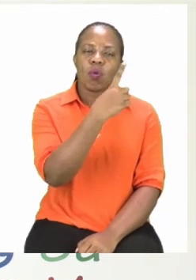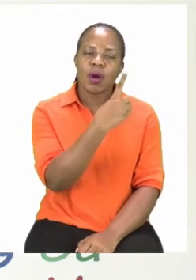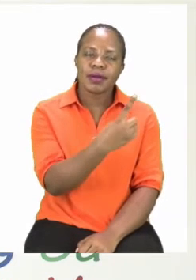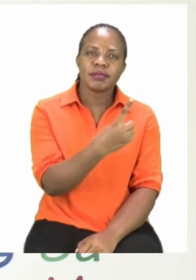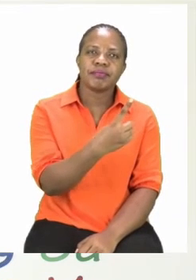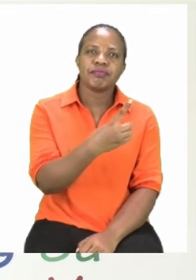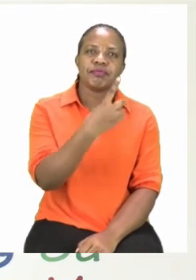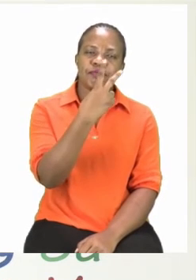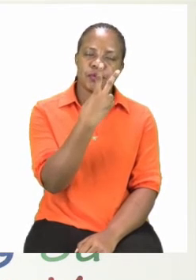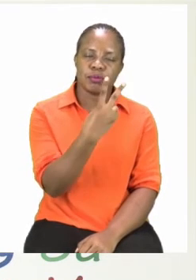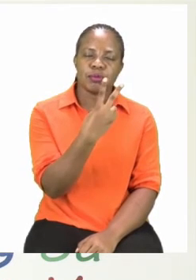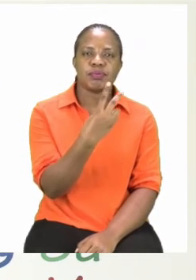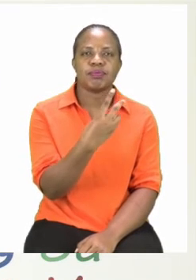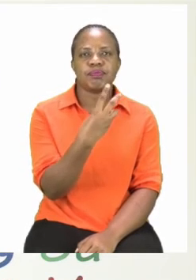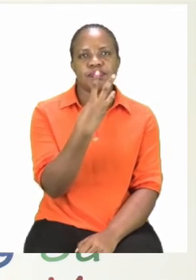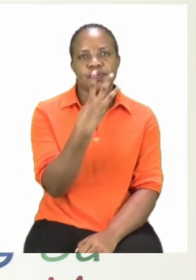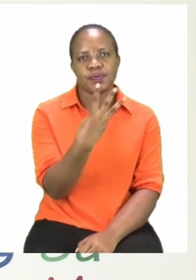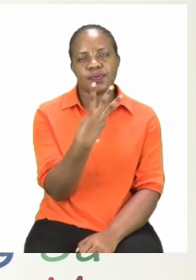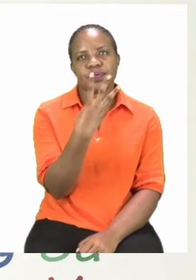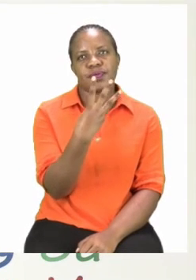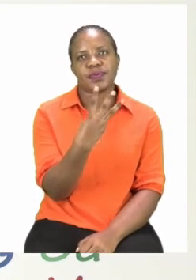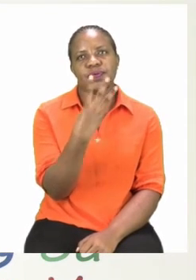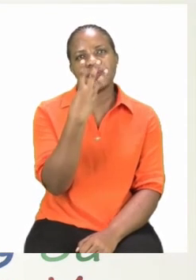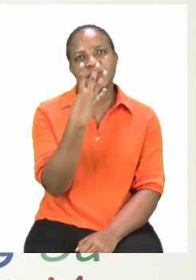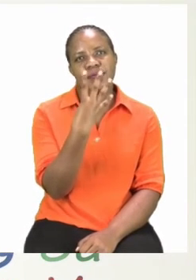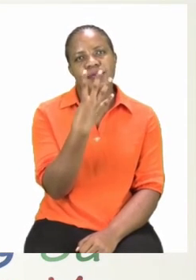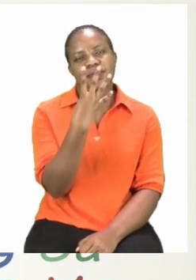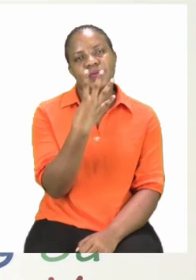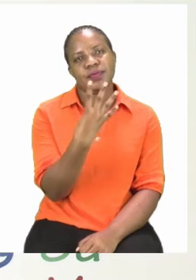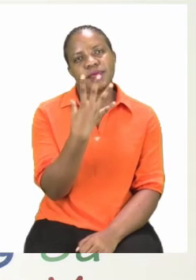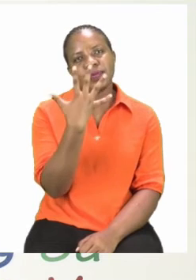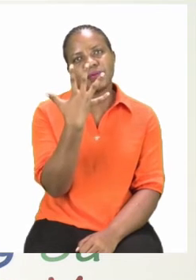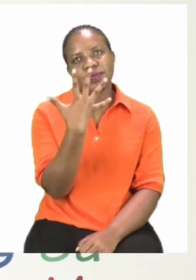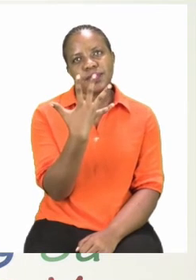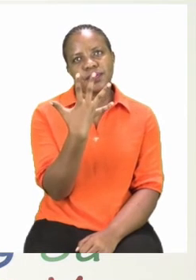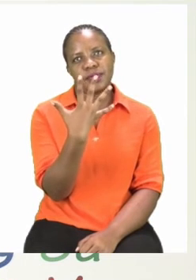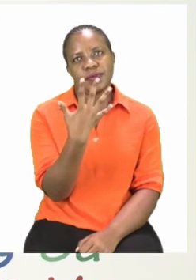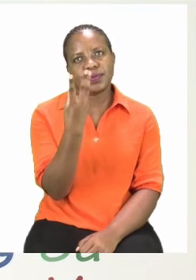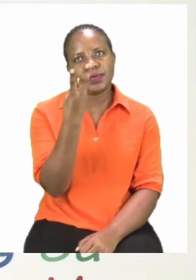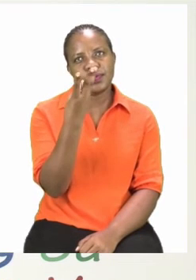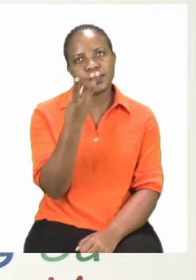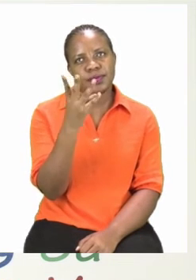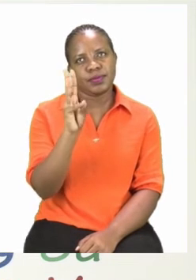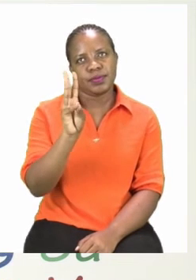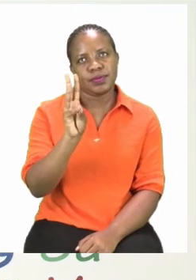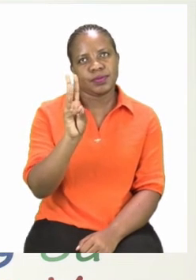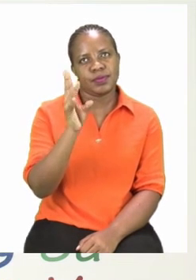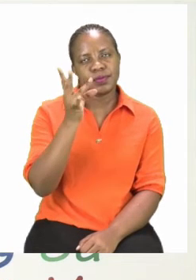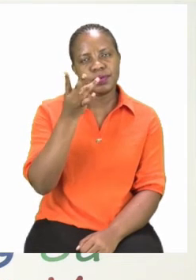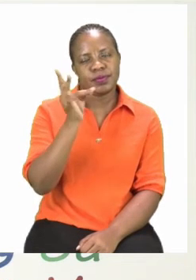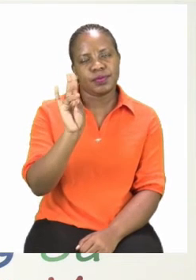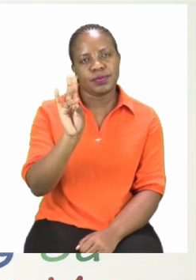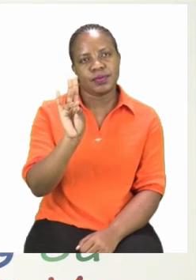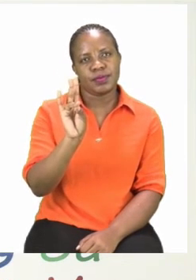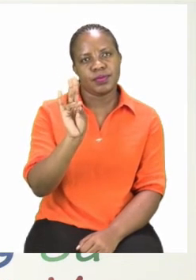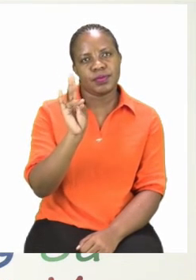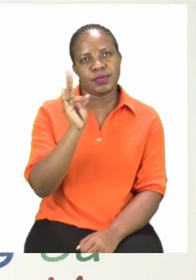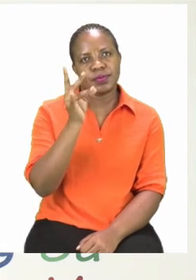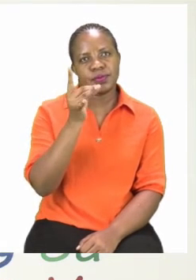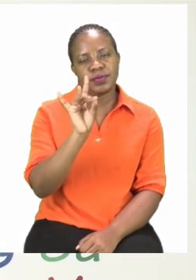1, 2, 3, 4, 5, 6,